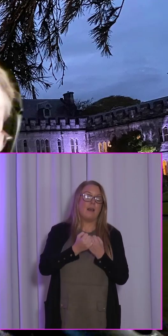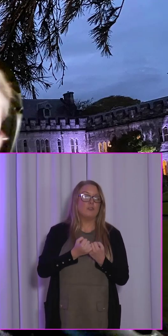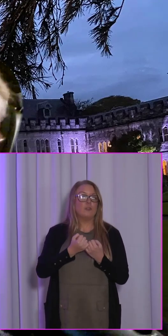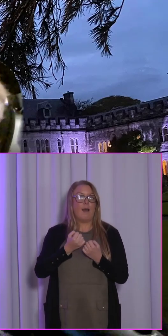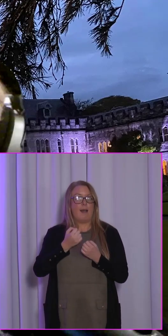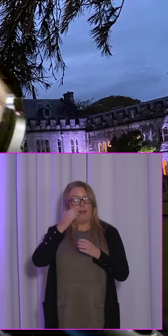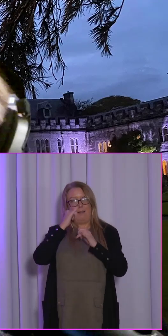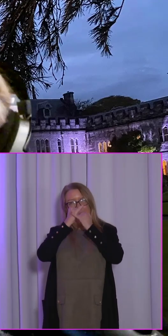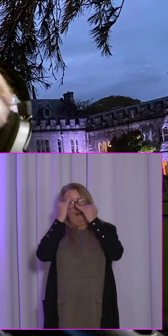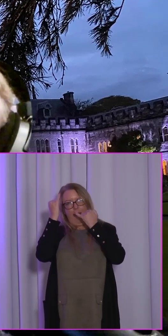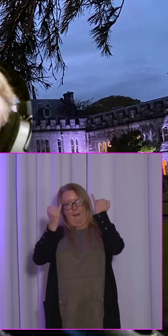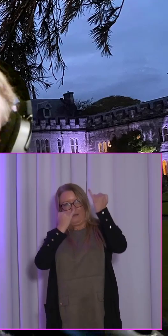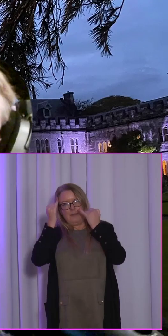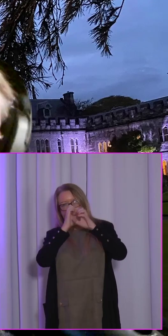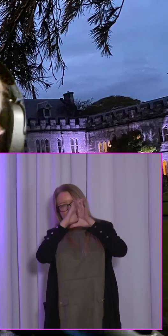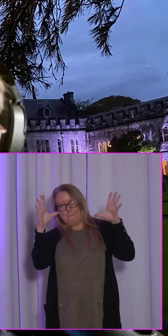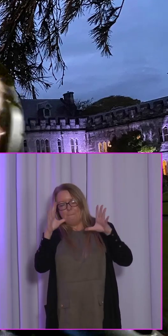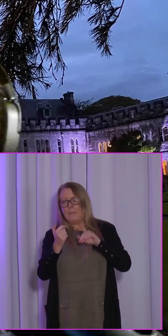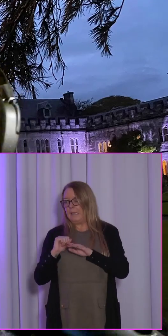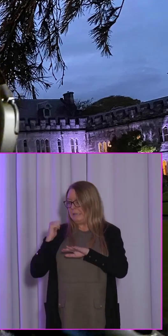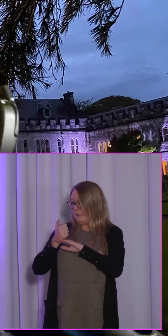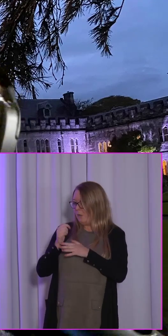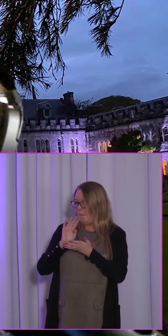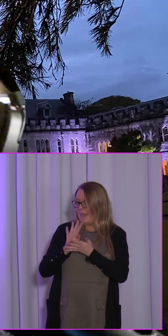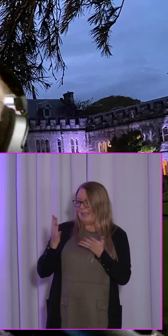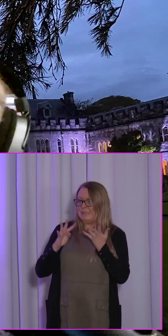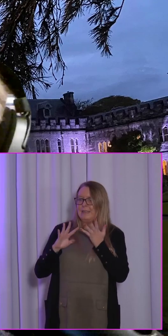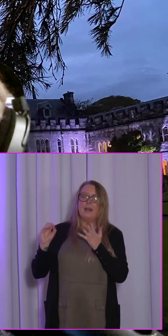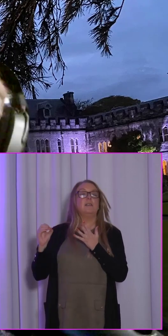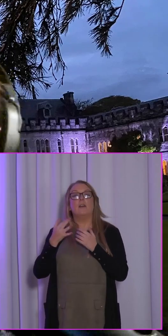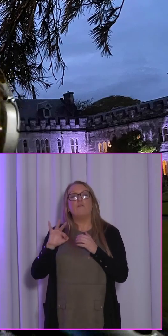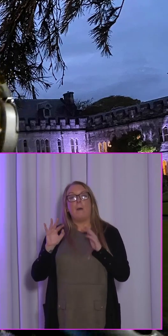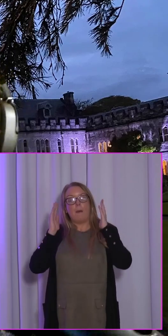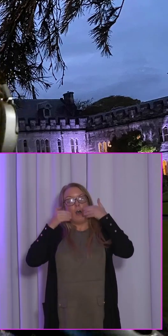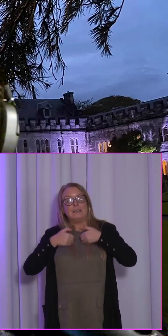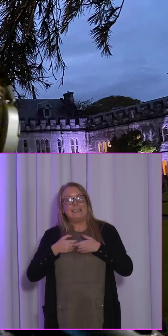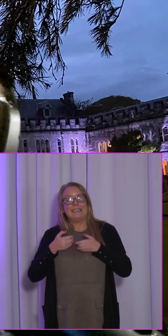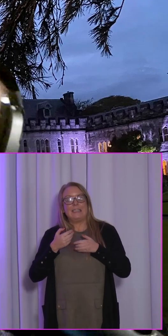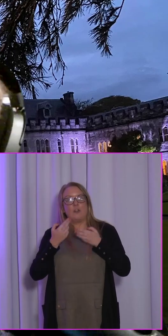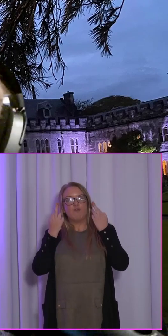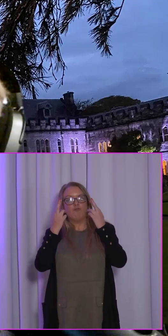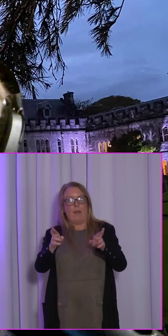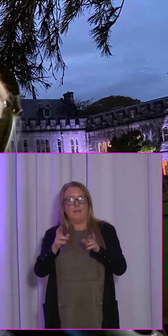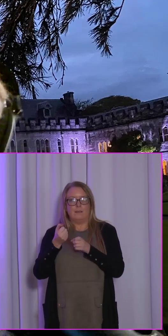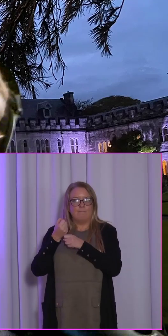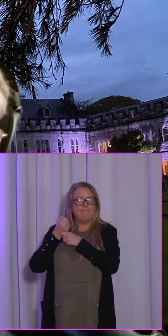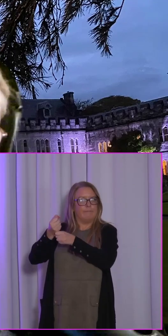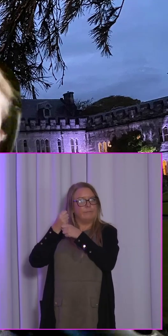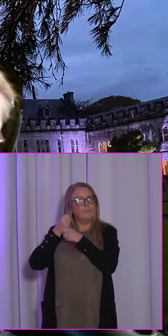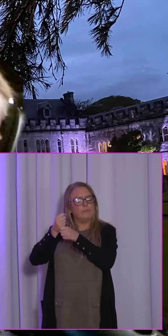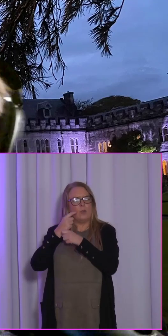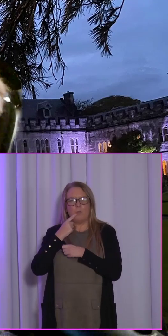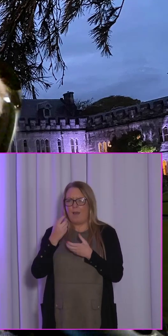late 1990s. And it came out of the autistic rights movement and the social model of disability, but it covers